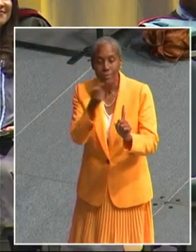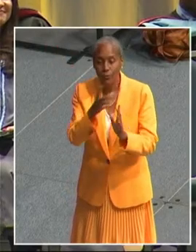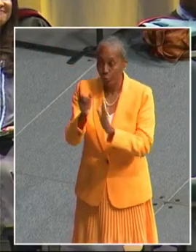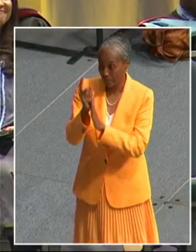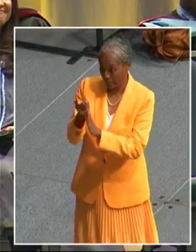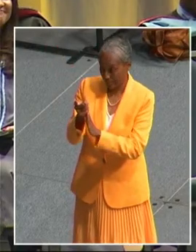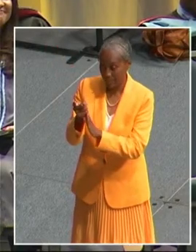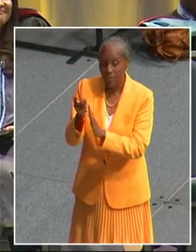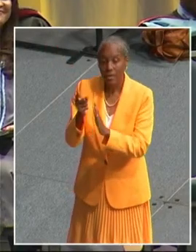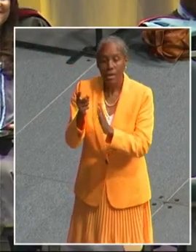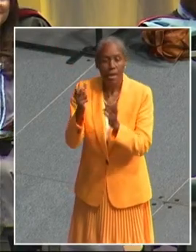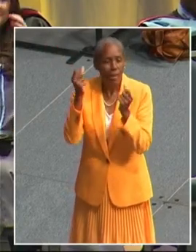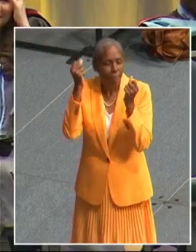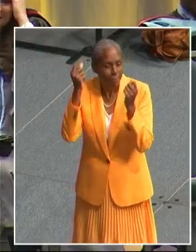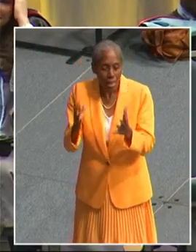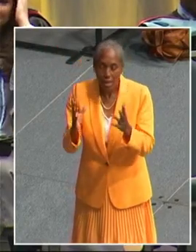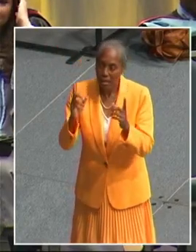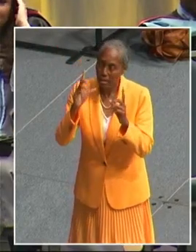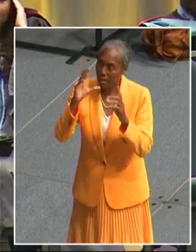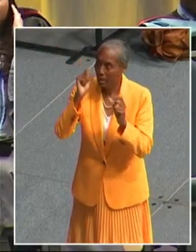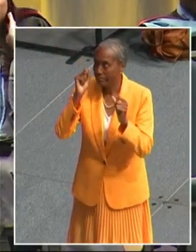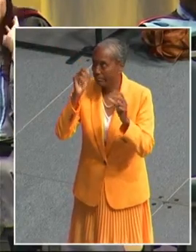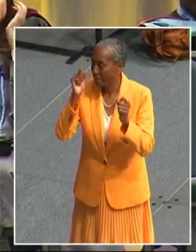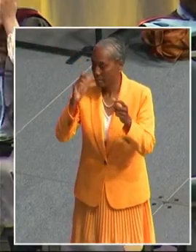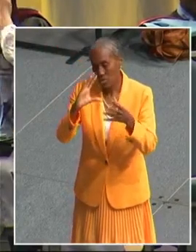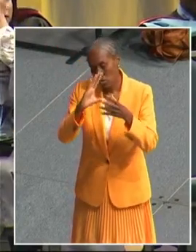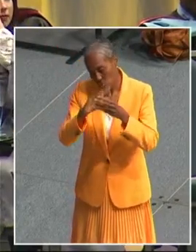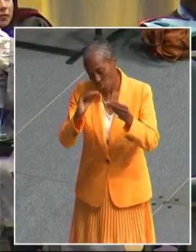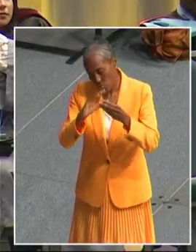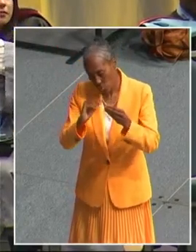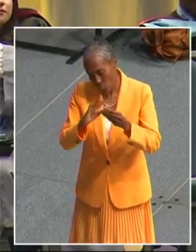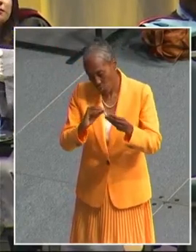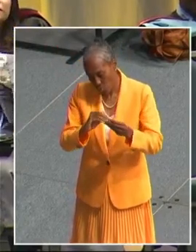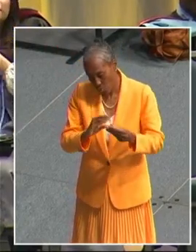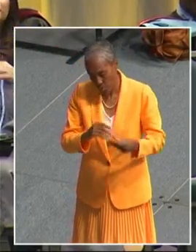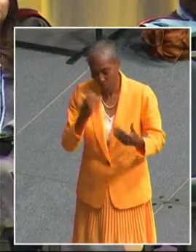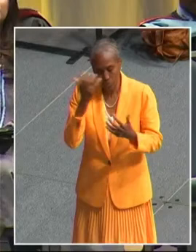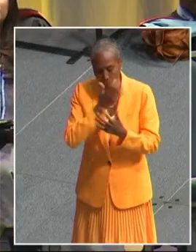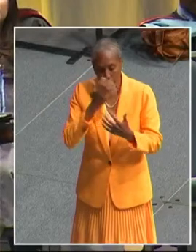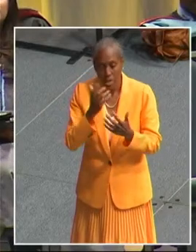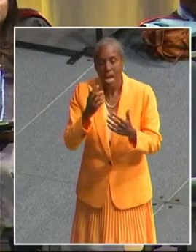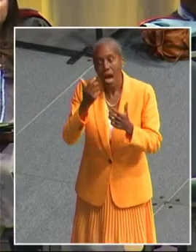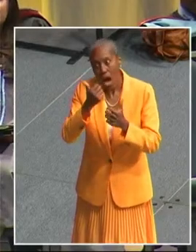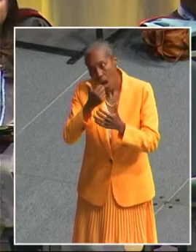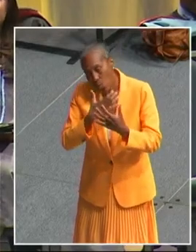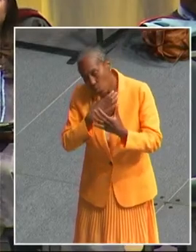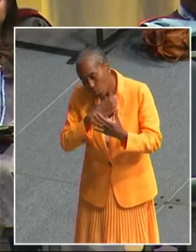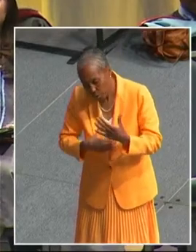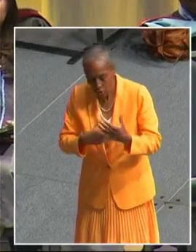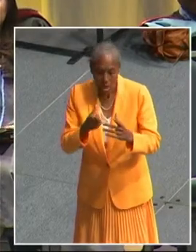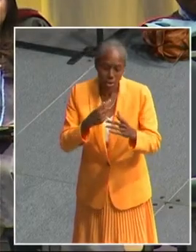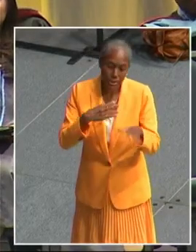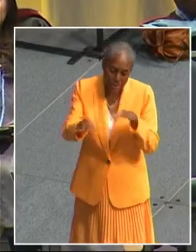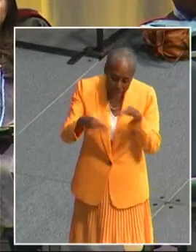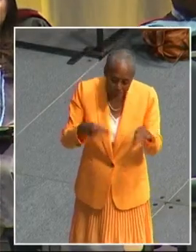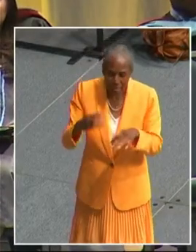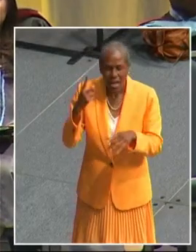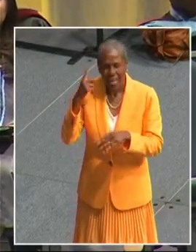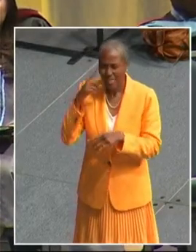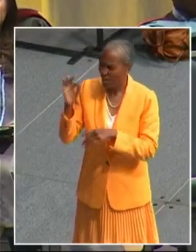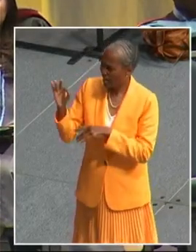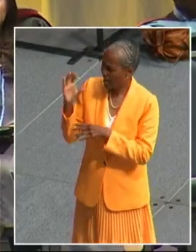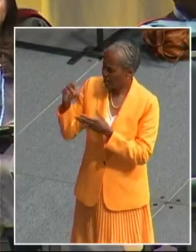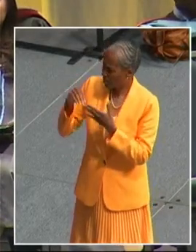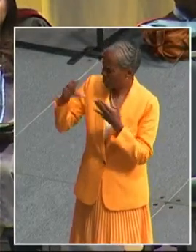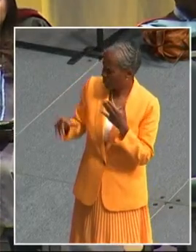And while there are too many great stories to mention, each one individually, which I wish I could, I think we have 900 students